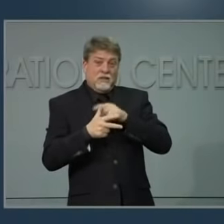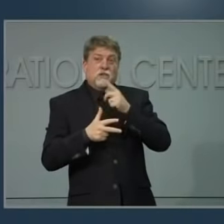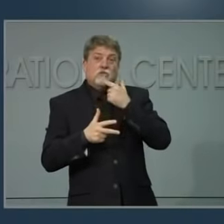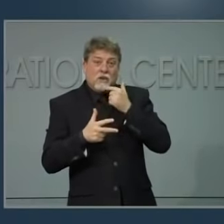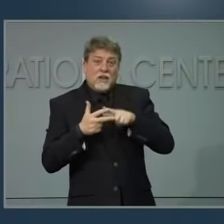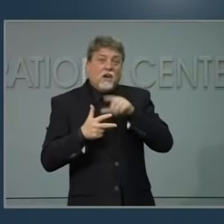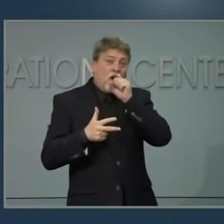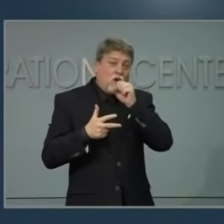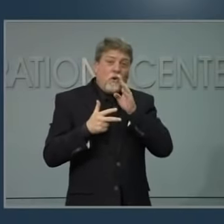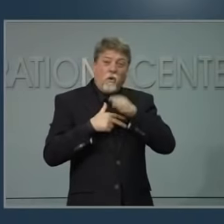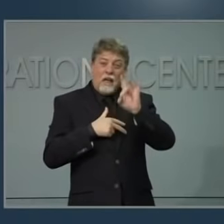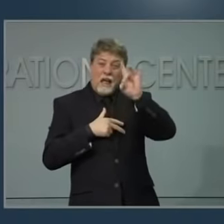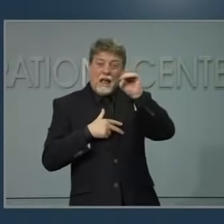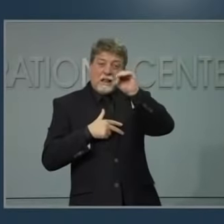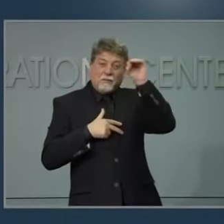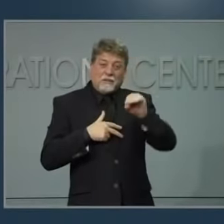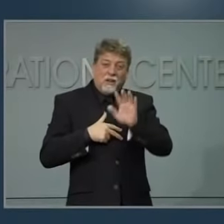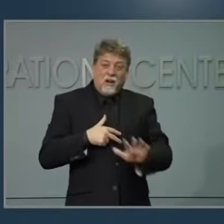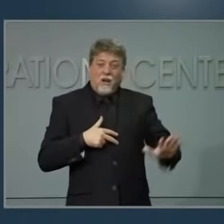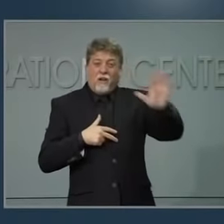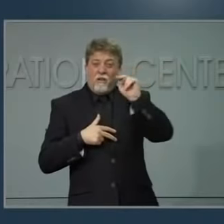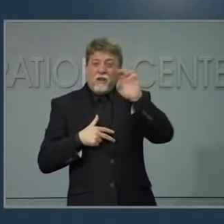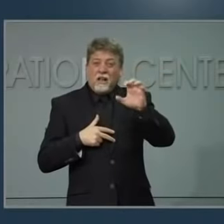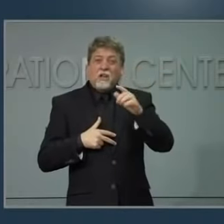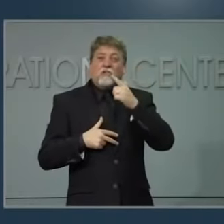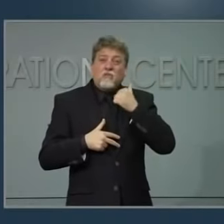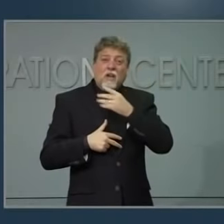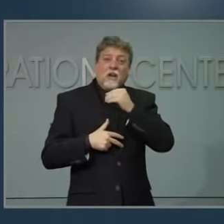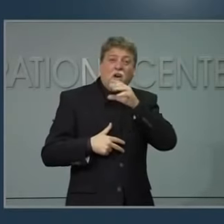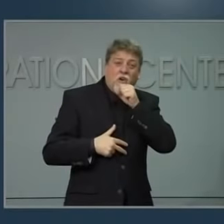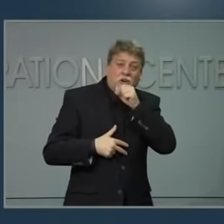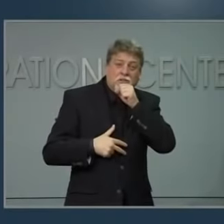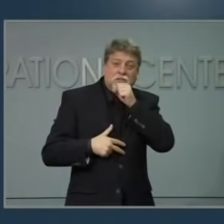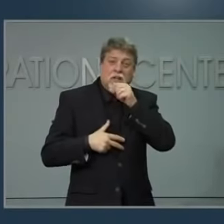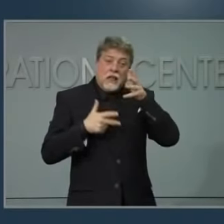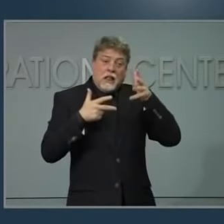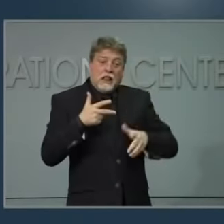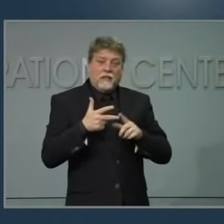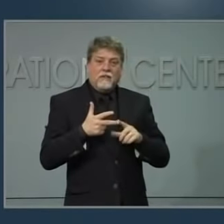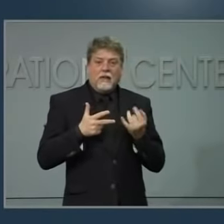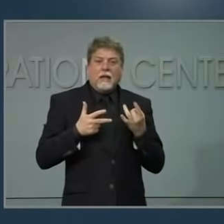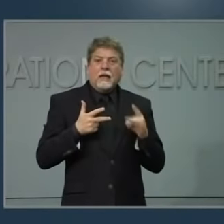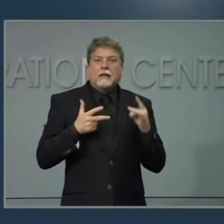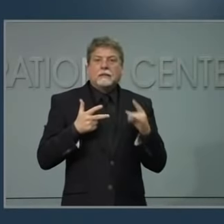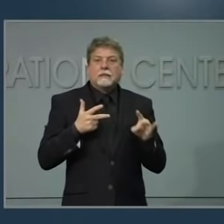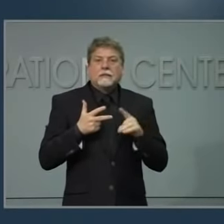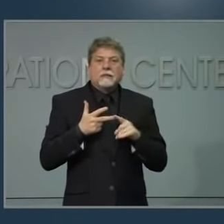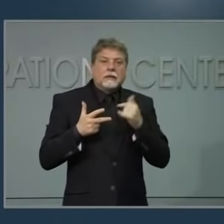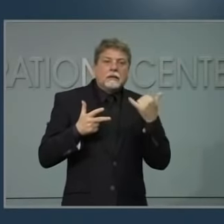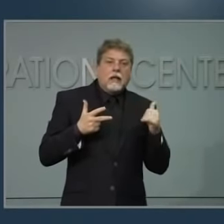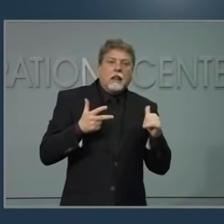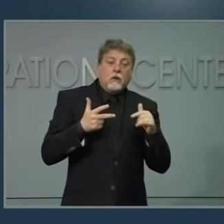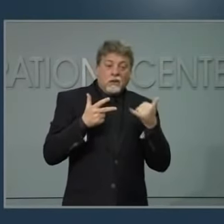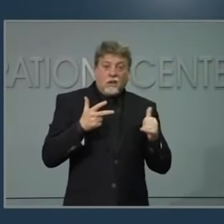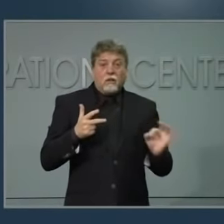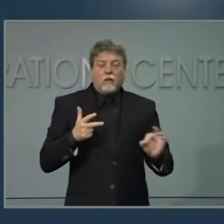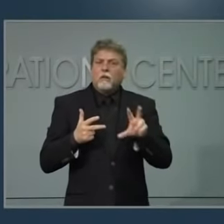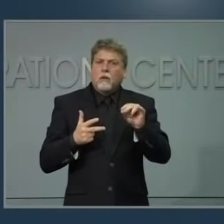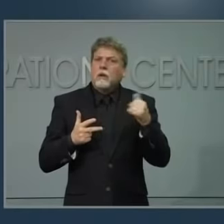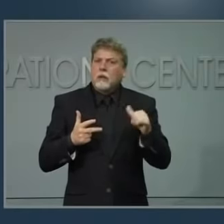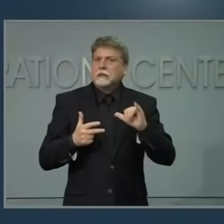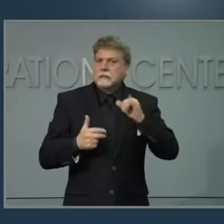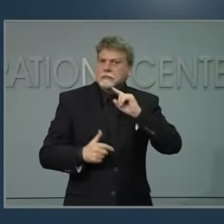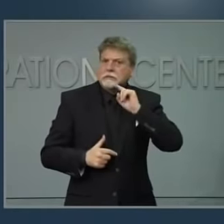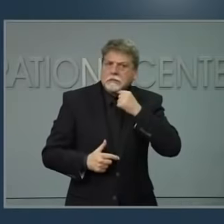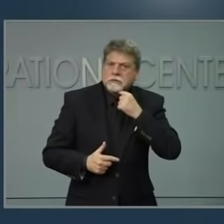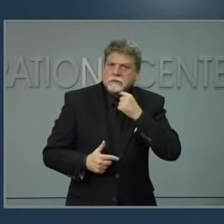are red and orange, with the remaining 18 in yellow still having significant viral spread. If you are in